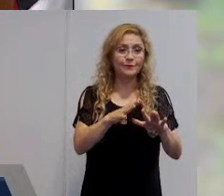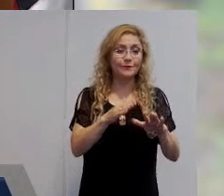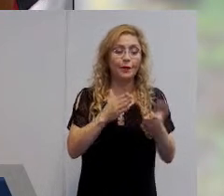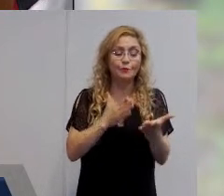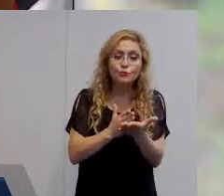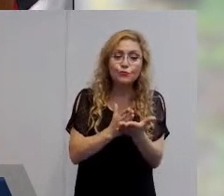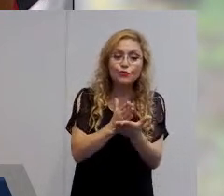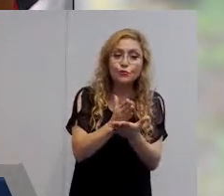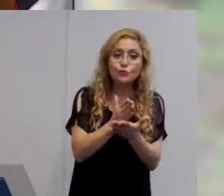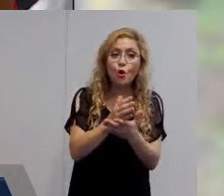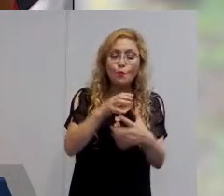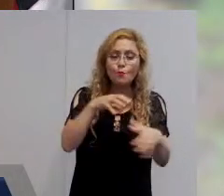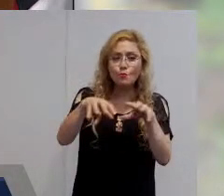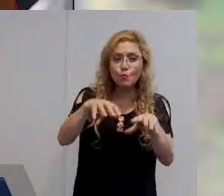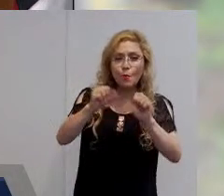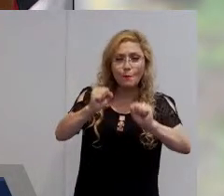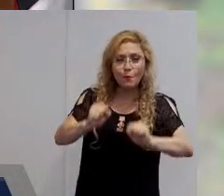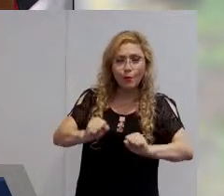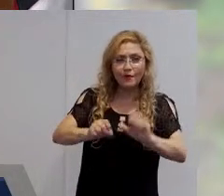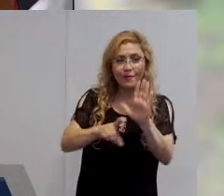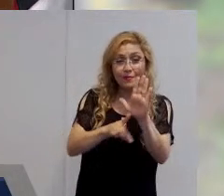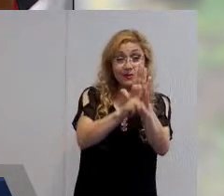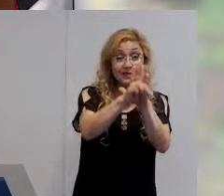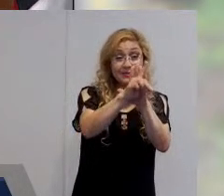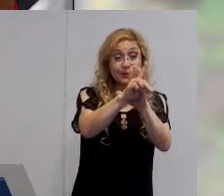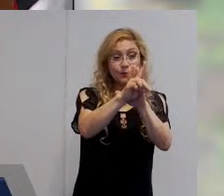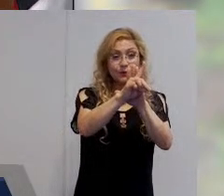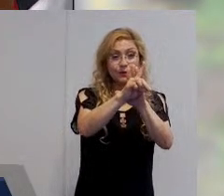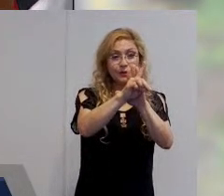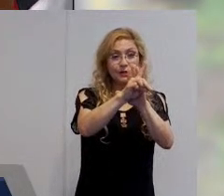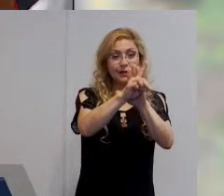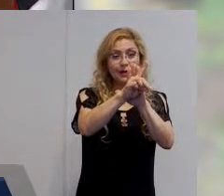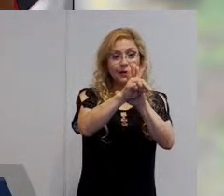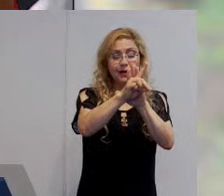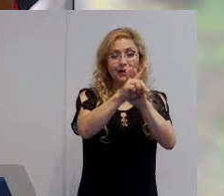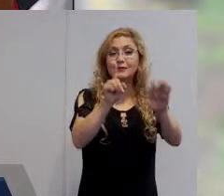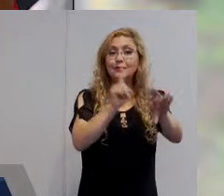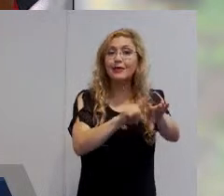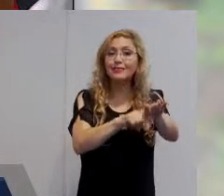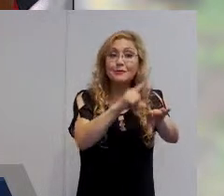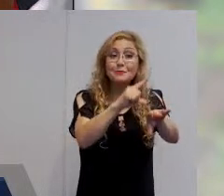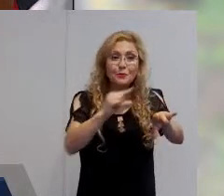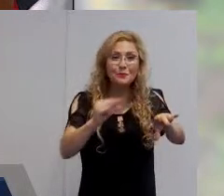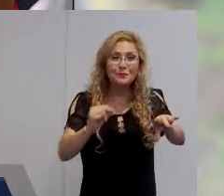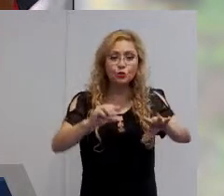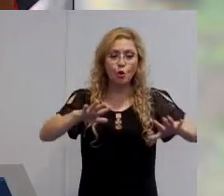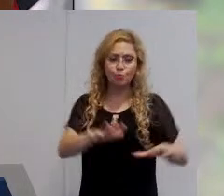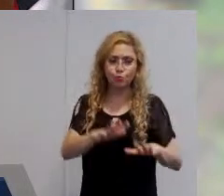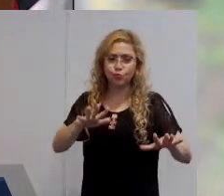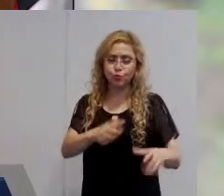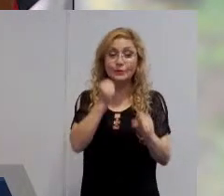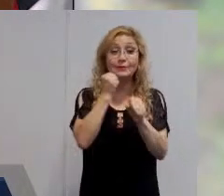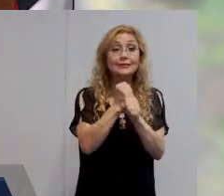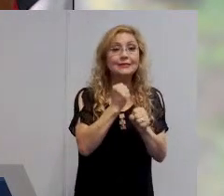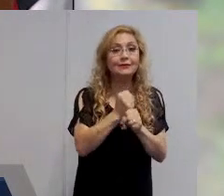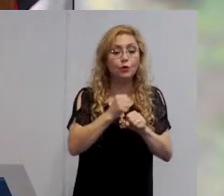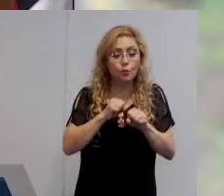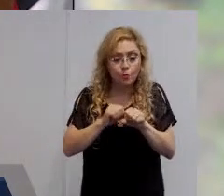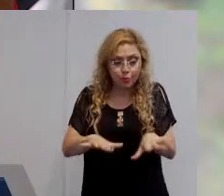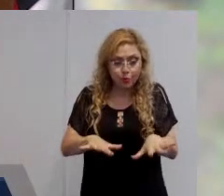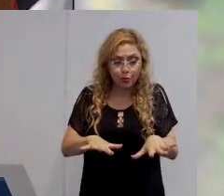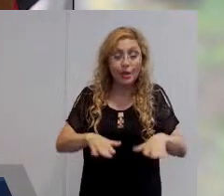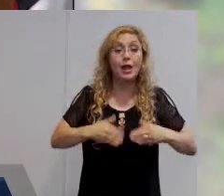to provide the means of production to be able to work in